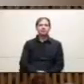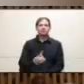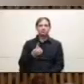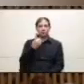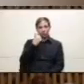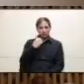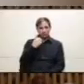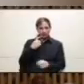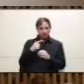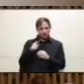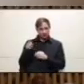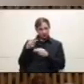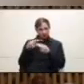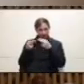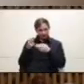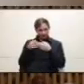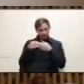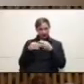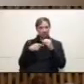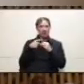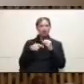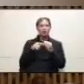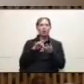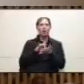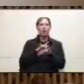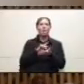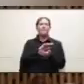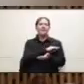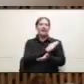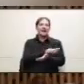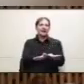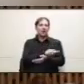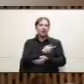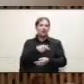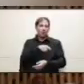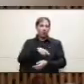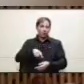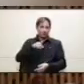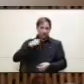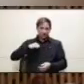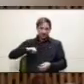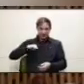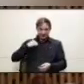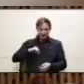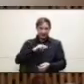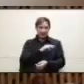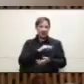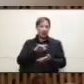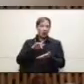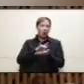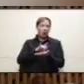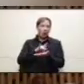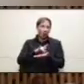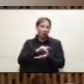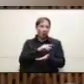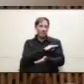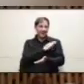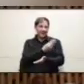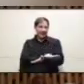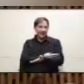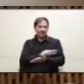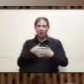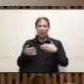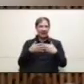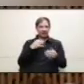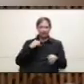which the honorable member asked, what is the core mandate of the Mahikeng local municipality? The core mandate of any municipality in the Republic of